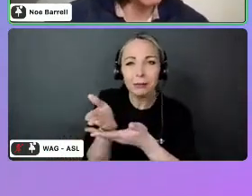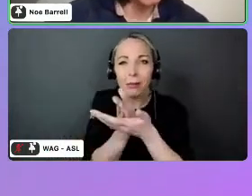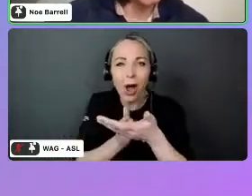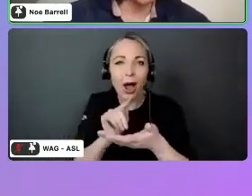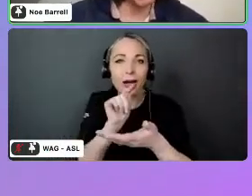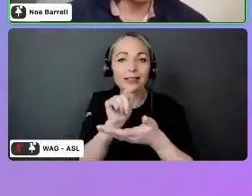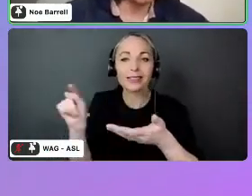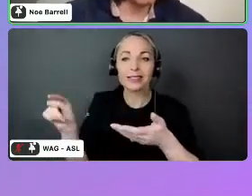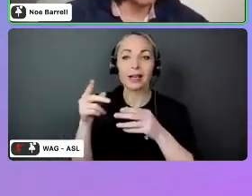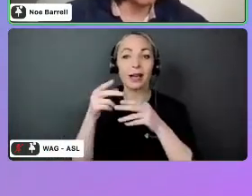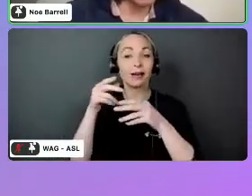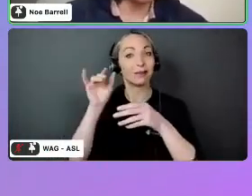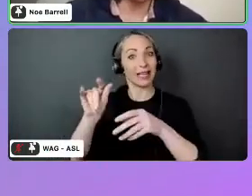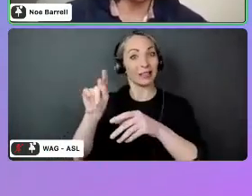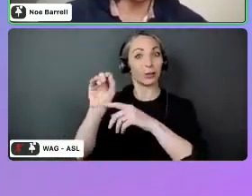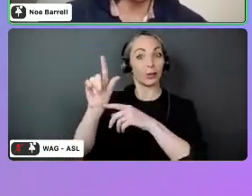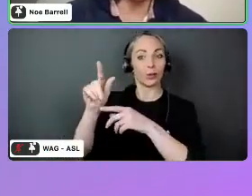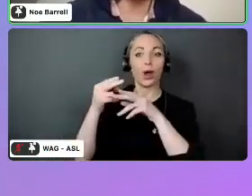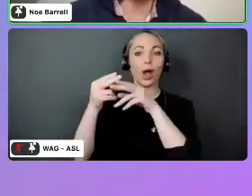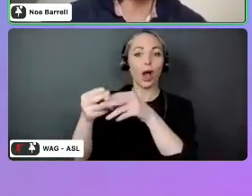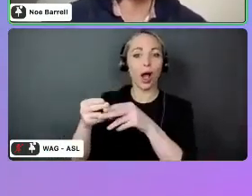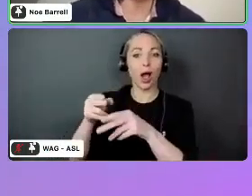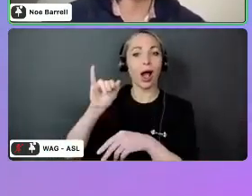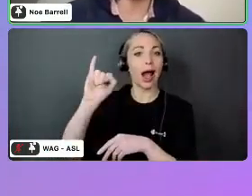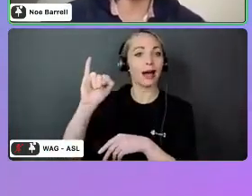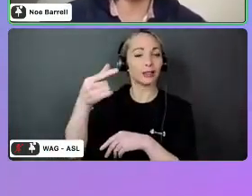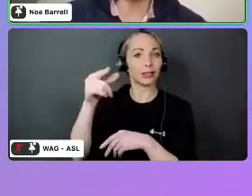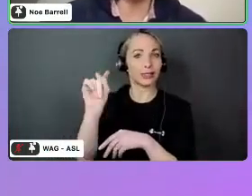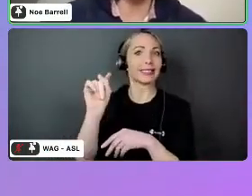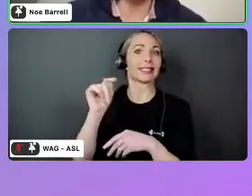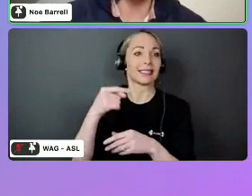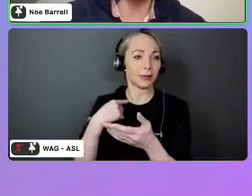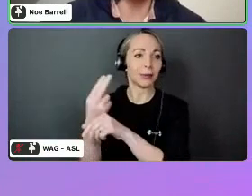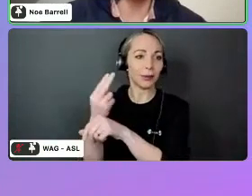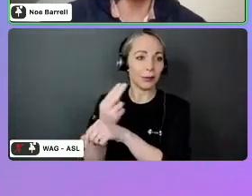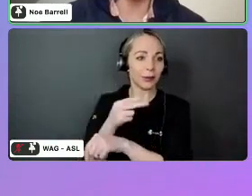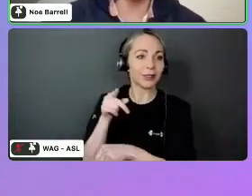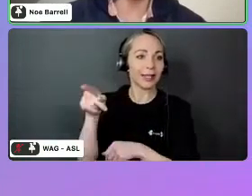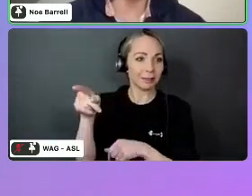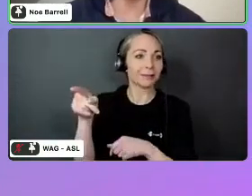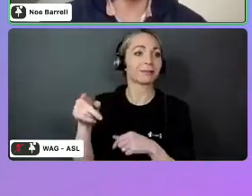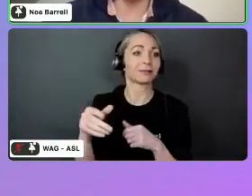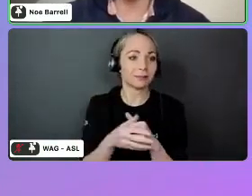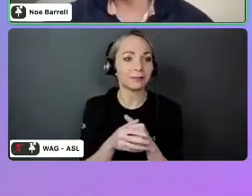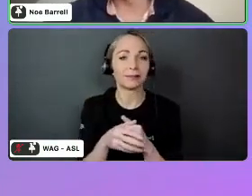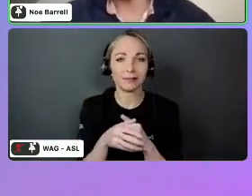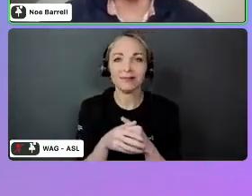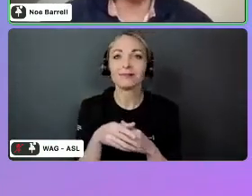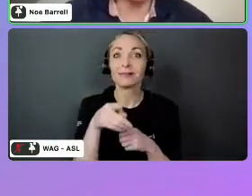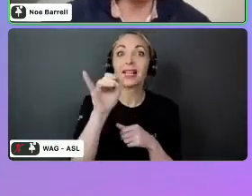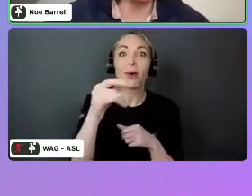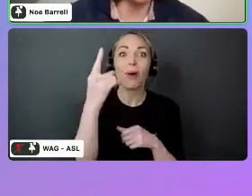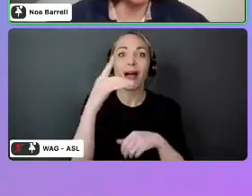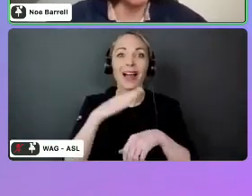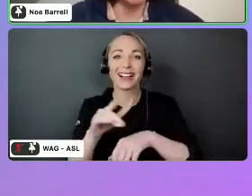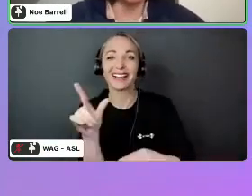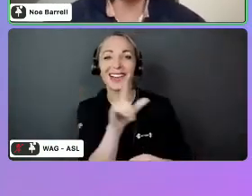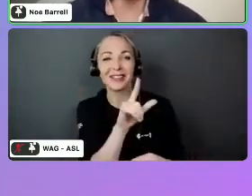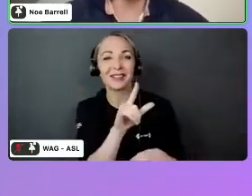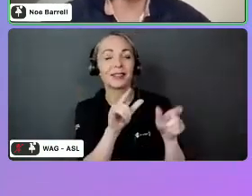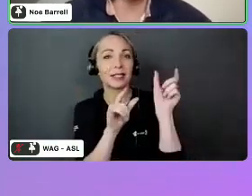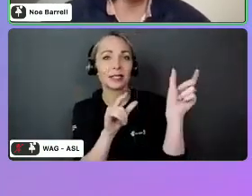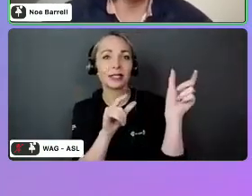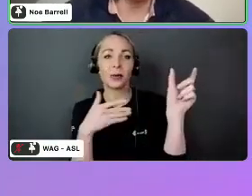IGT. We have these two checkboxes over on the left here highlighted and flagged for a